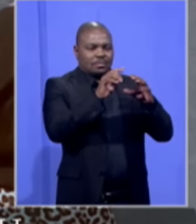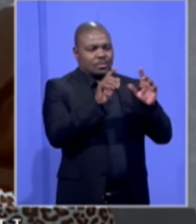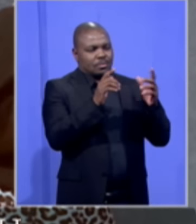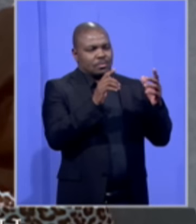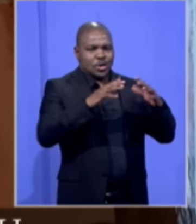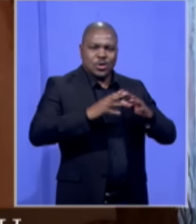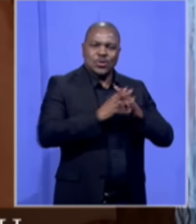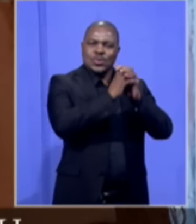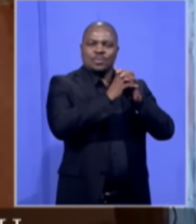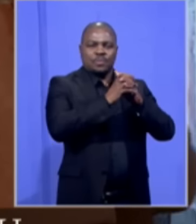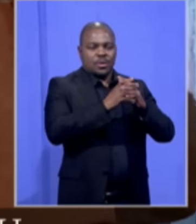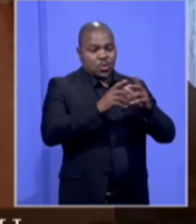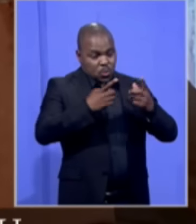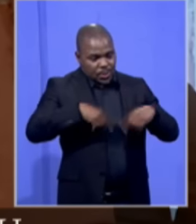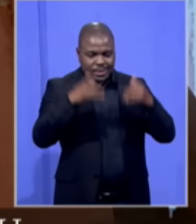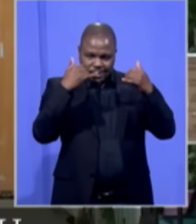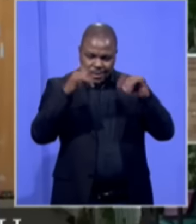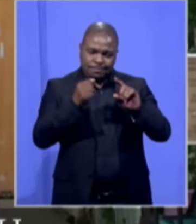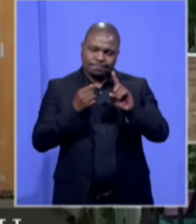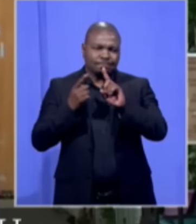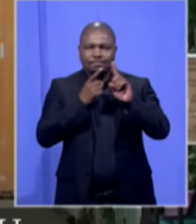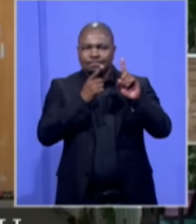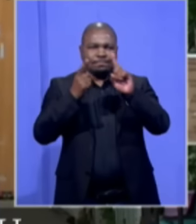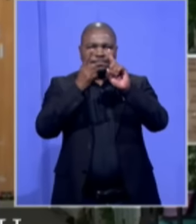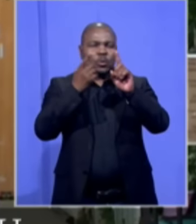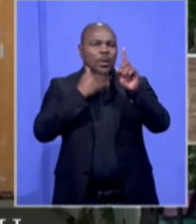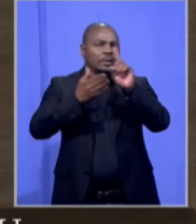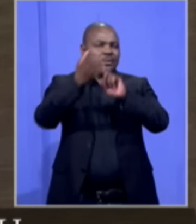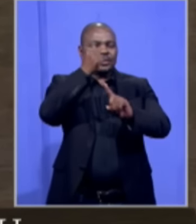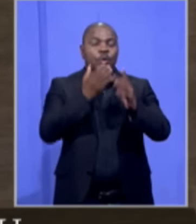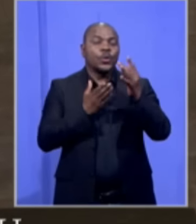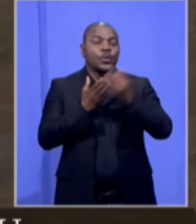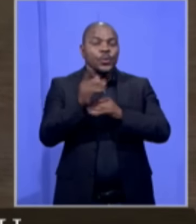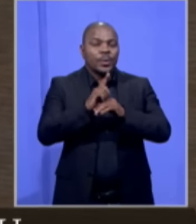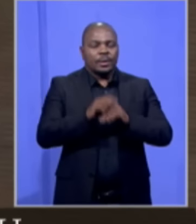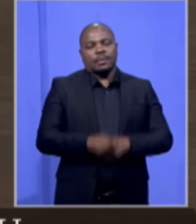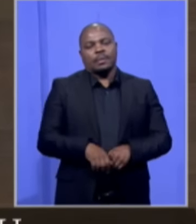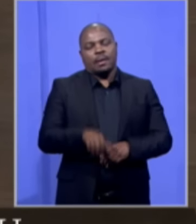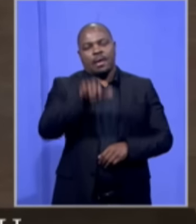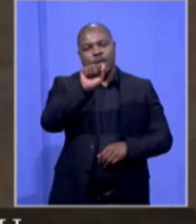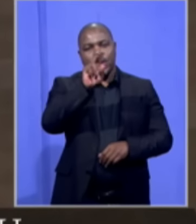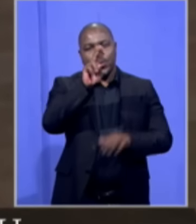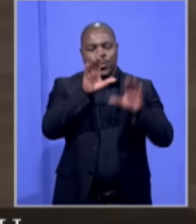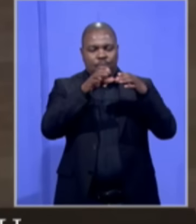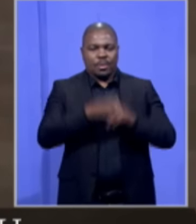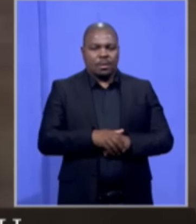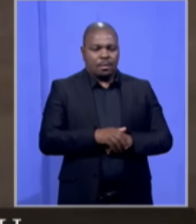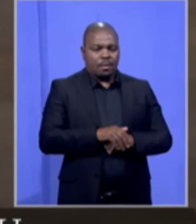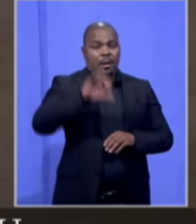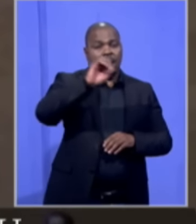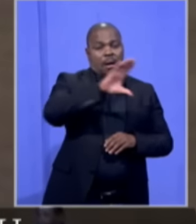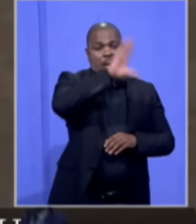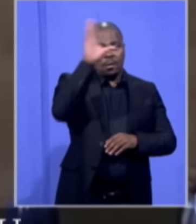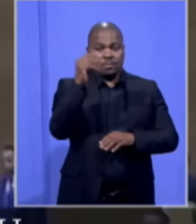continue to pursue today through the African Union. Africa Day is a profound